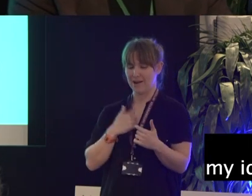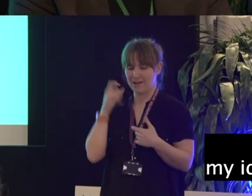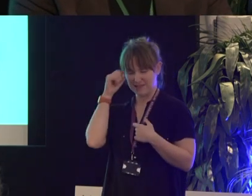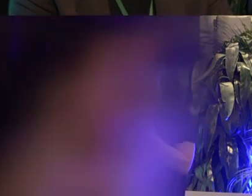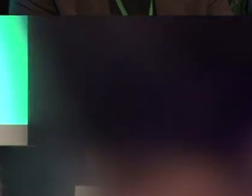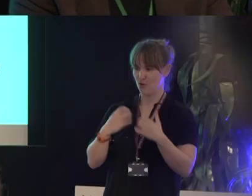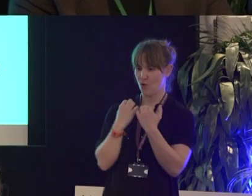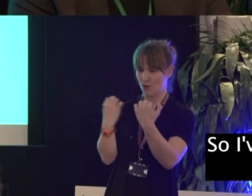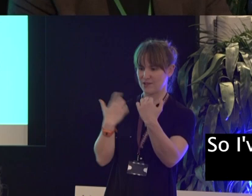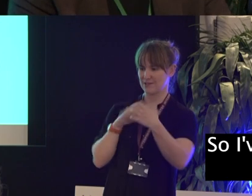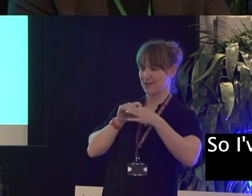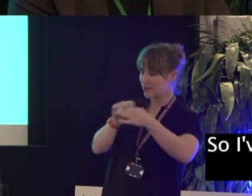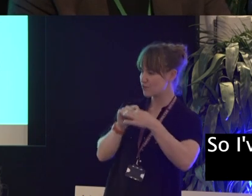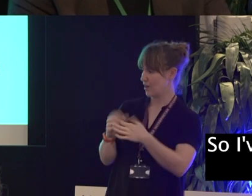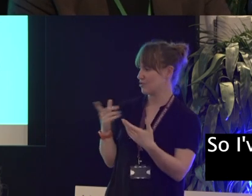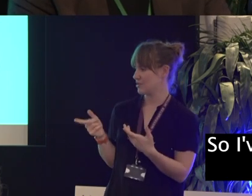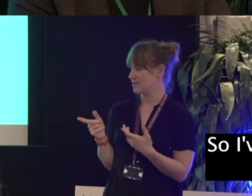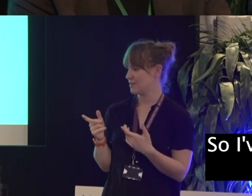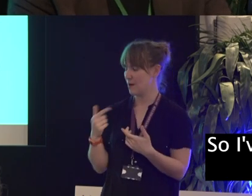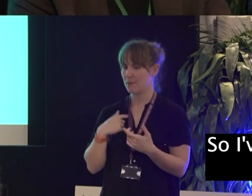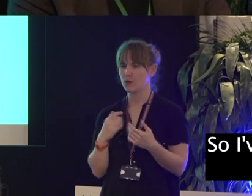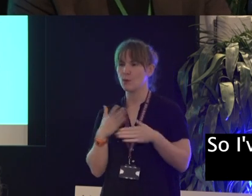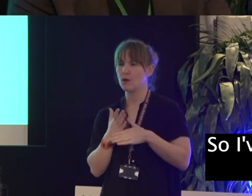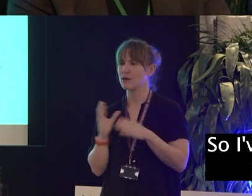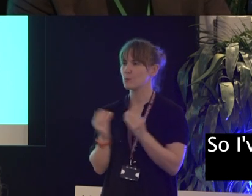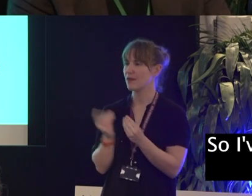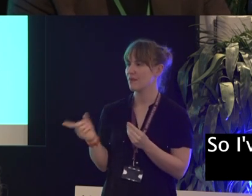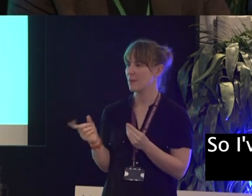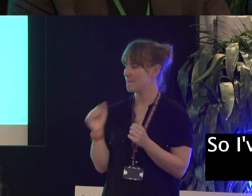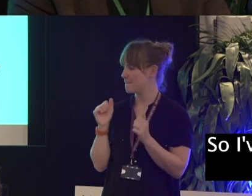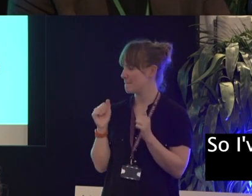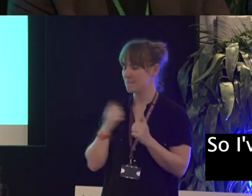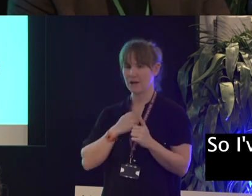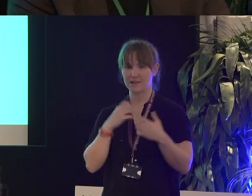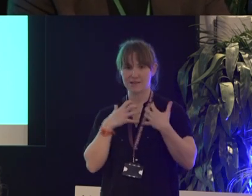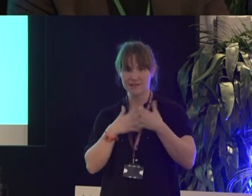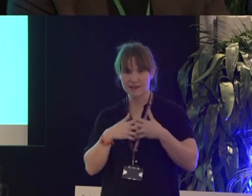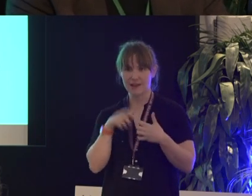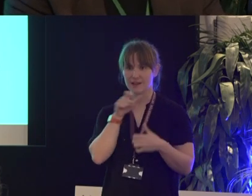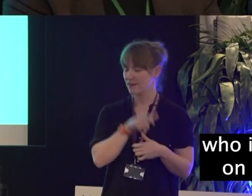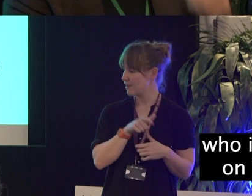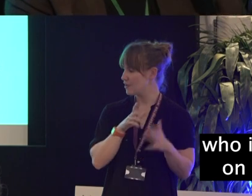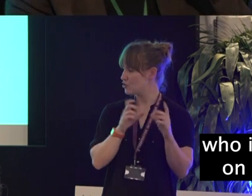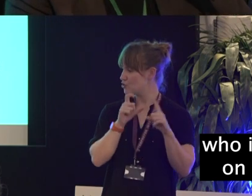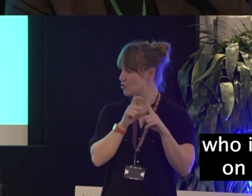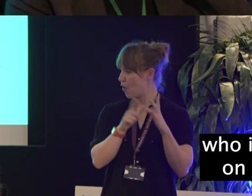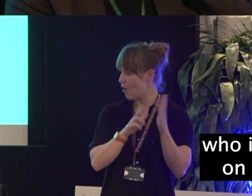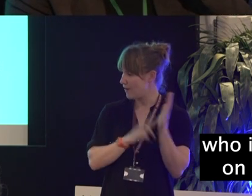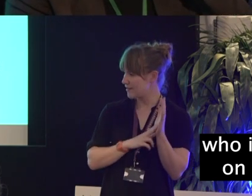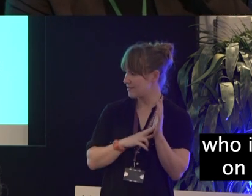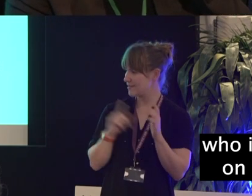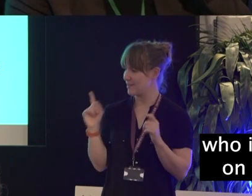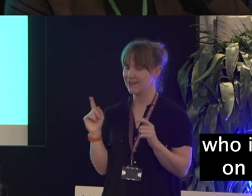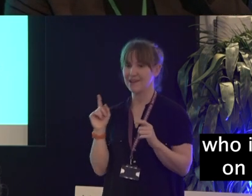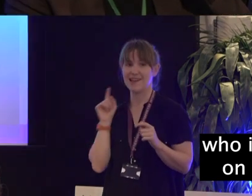interaction is. So I've been working really closely with my tech Don Ewan, who is going to